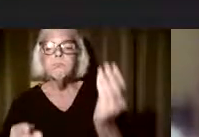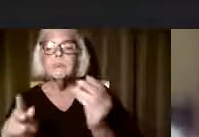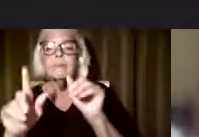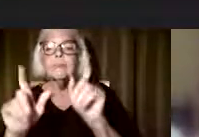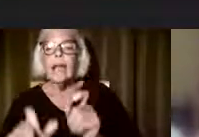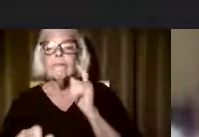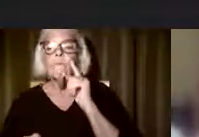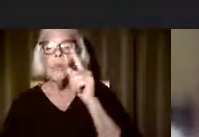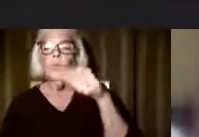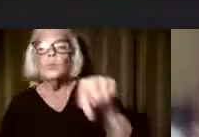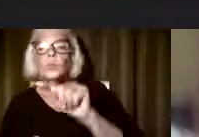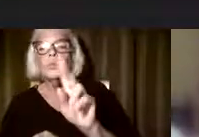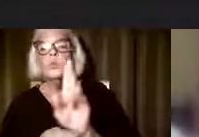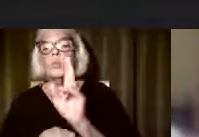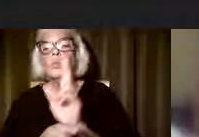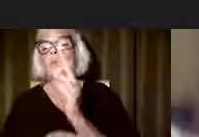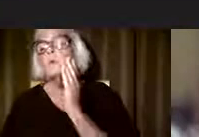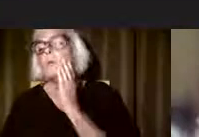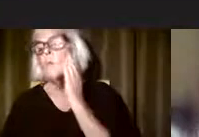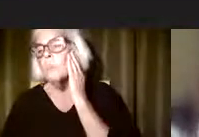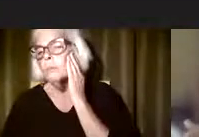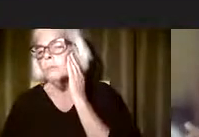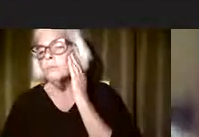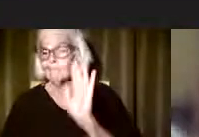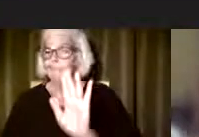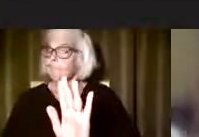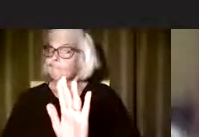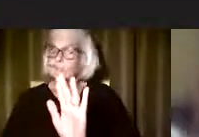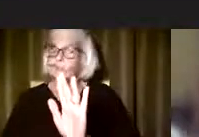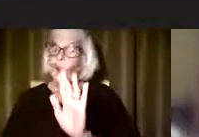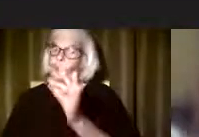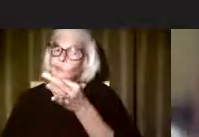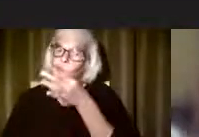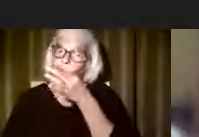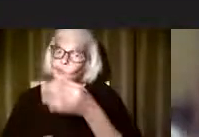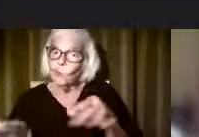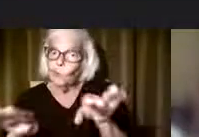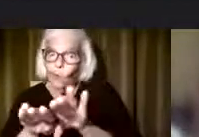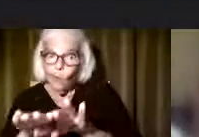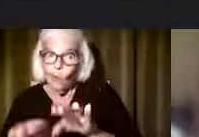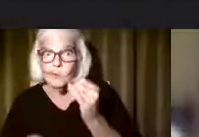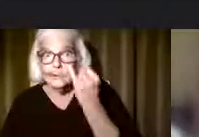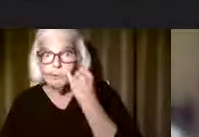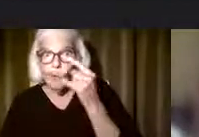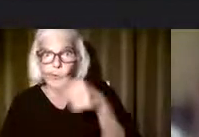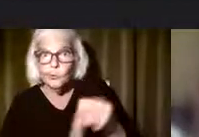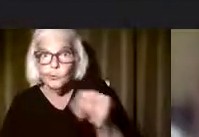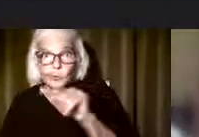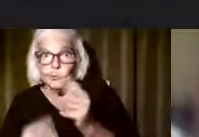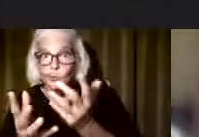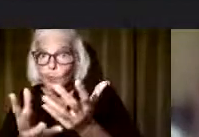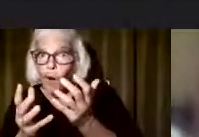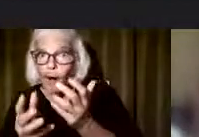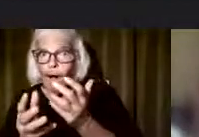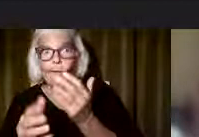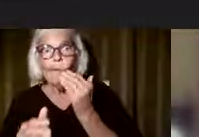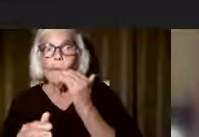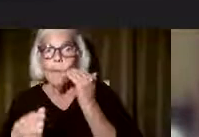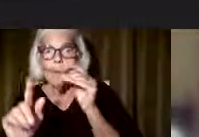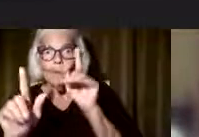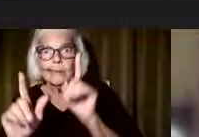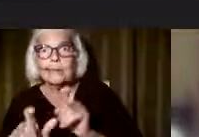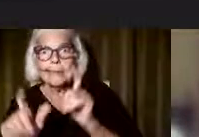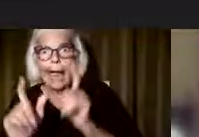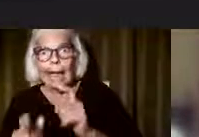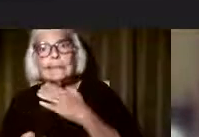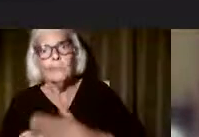days left, if you would like to pick up some at-home tests to have on hand when they may be needed. There's a few